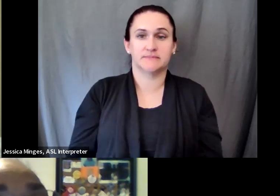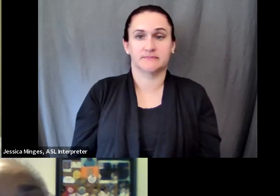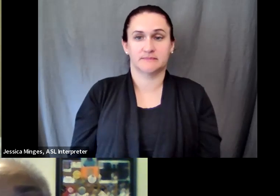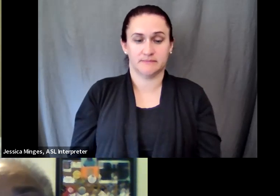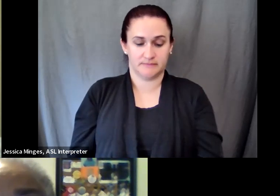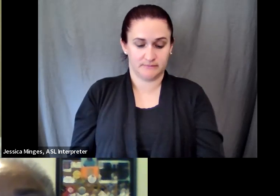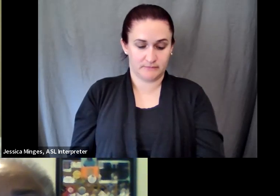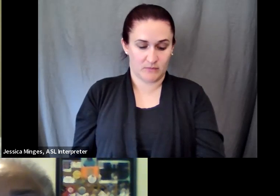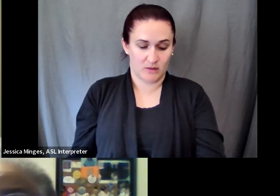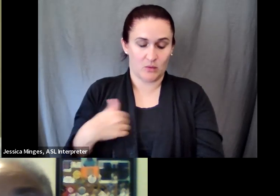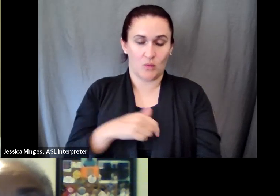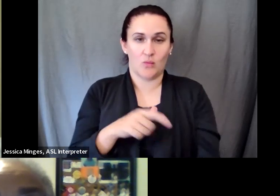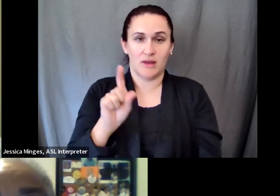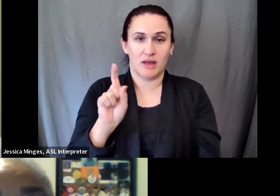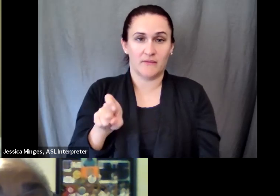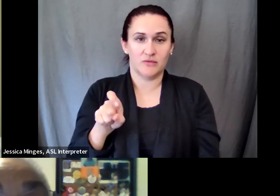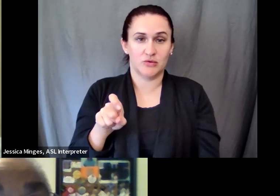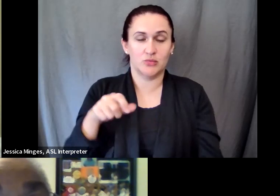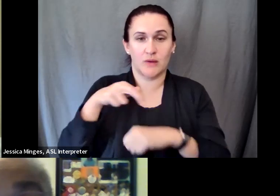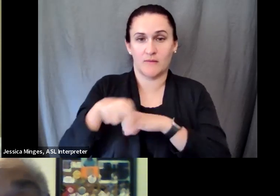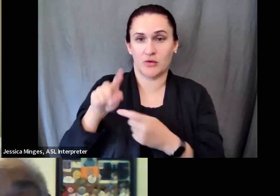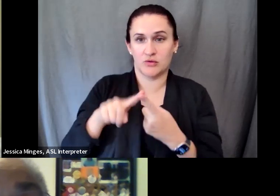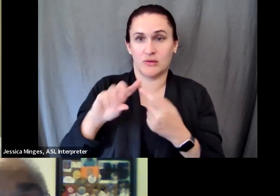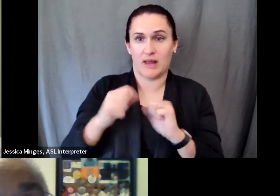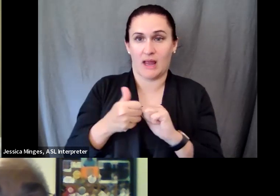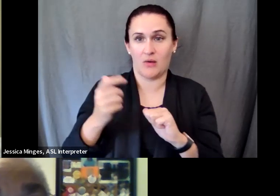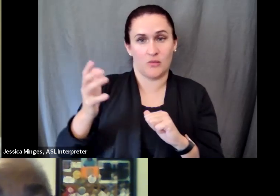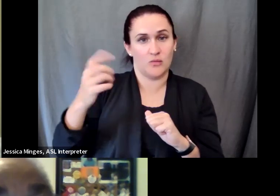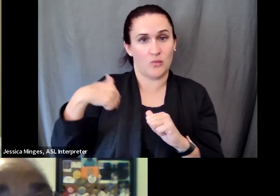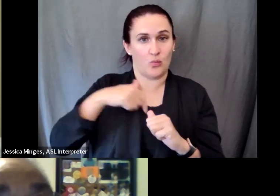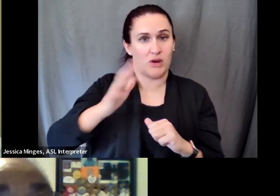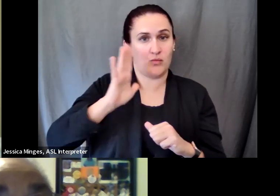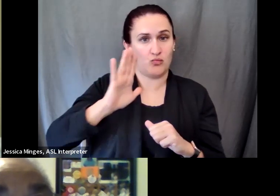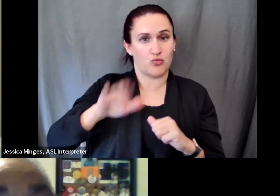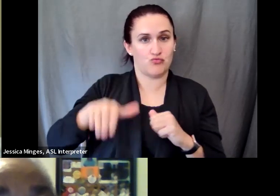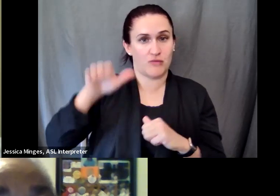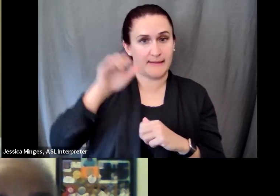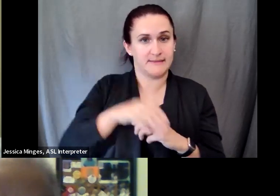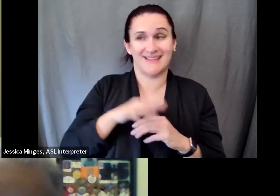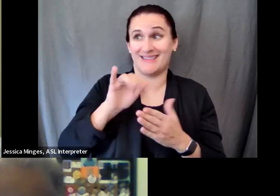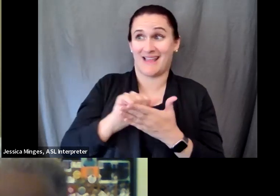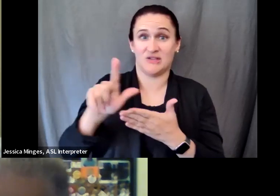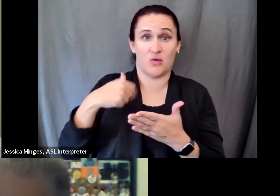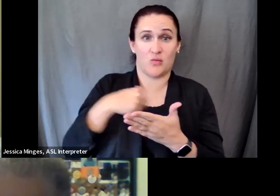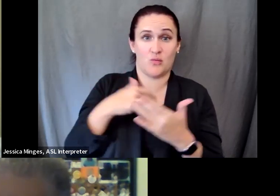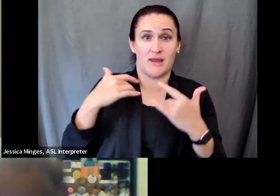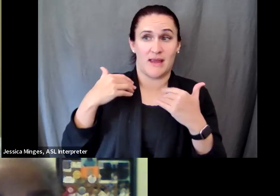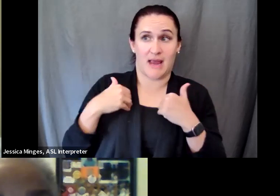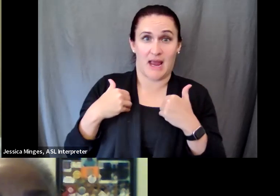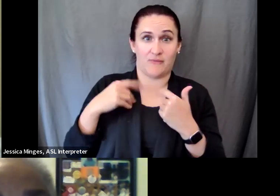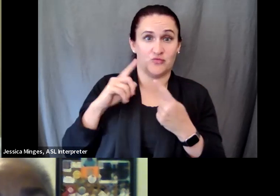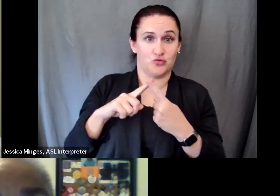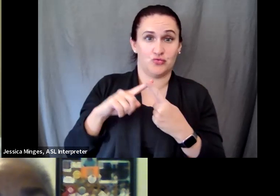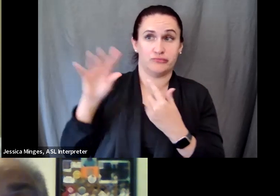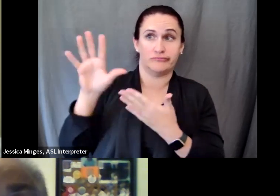We have to refer to the way that we were raised. That's all we have to build